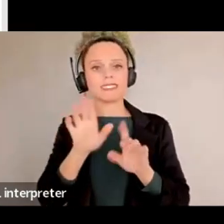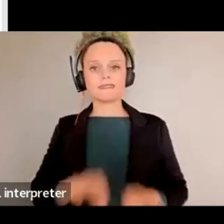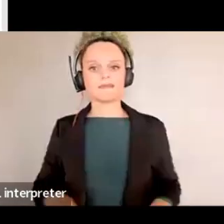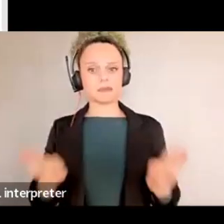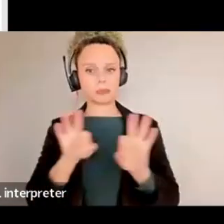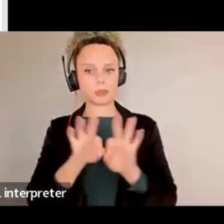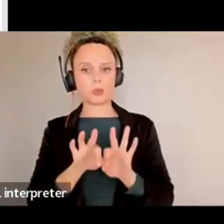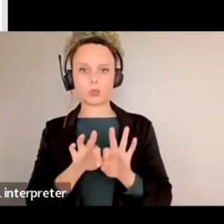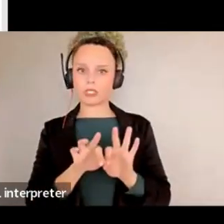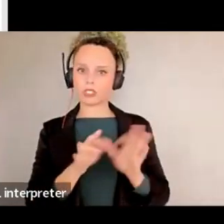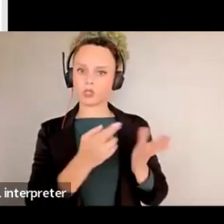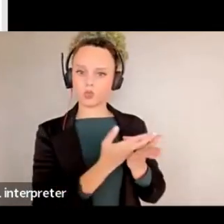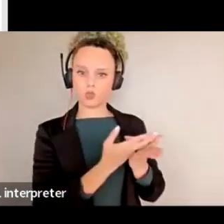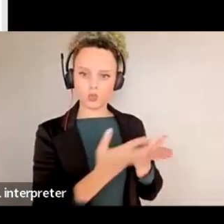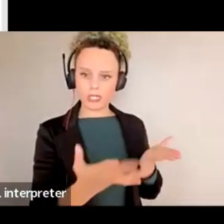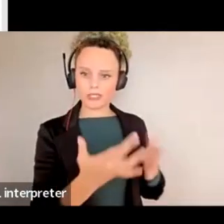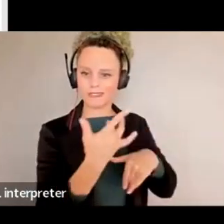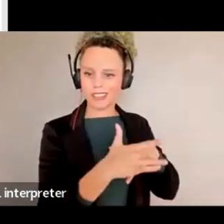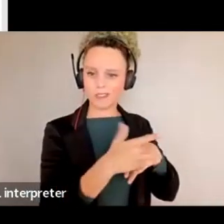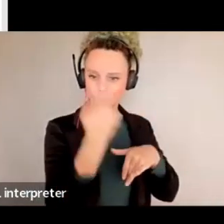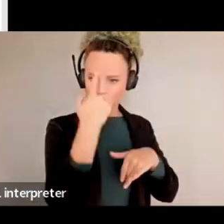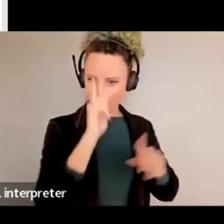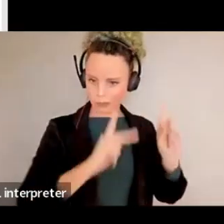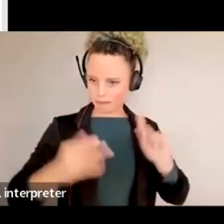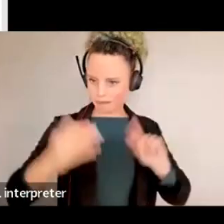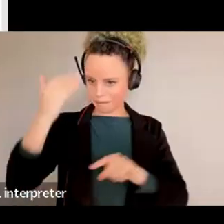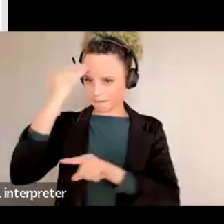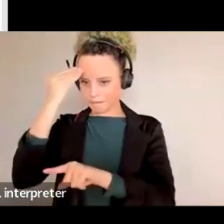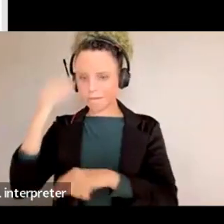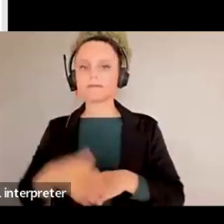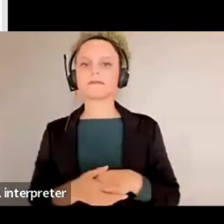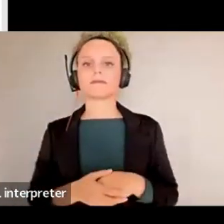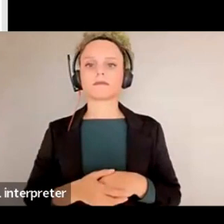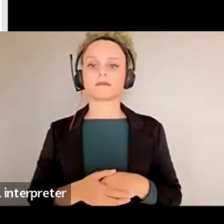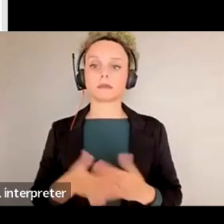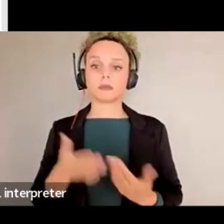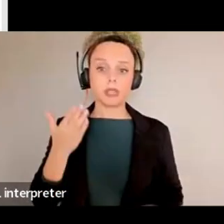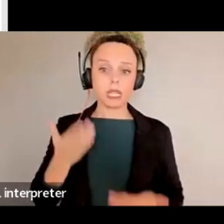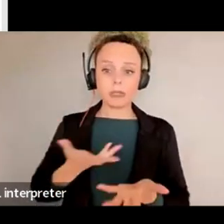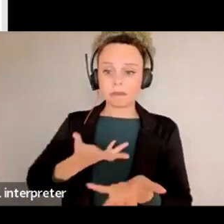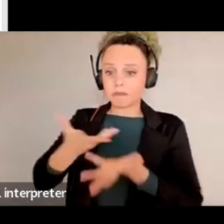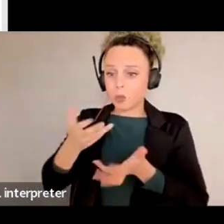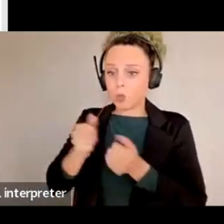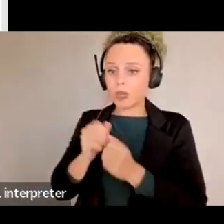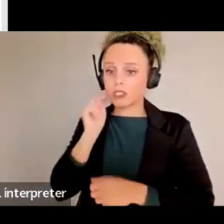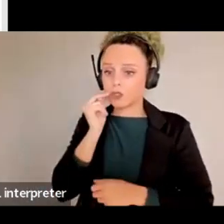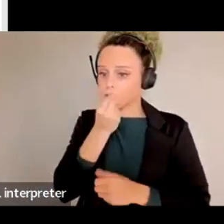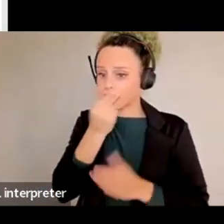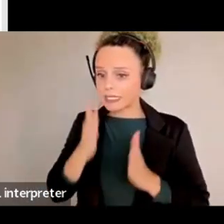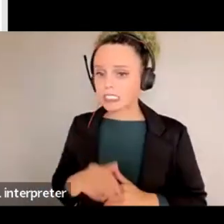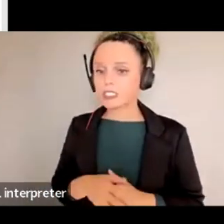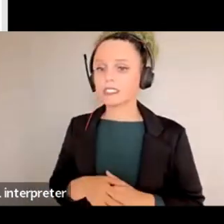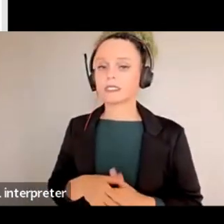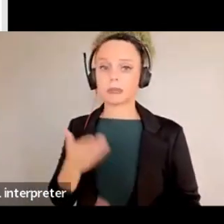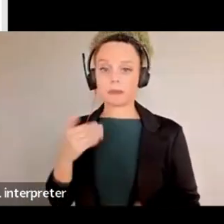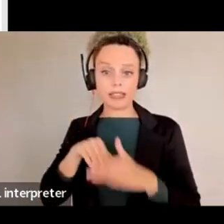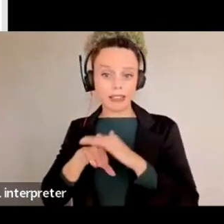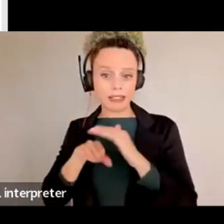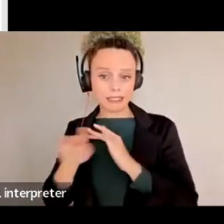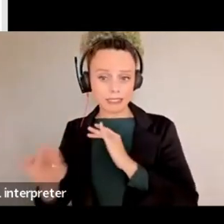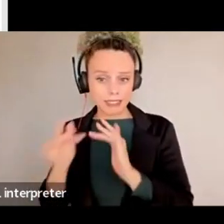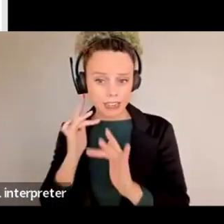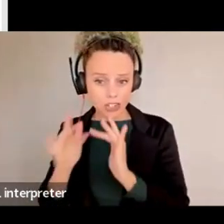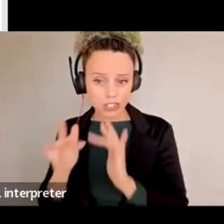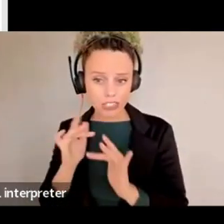those foods are. And that's something that it's important to have resources for people to come to,